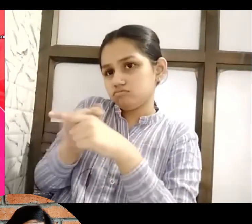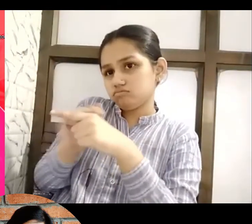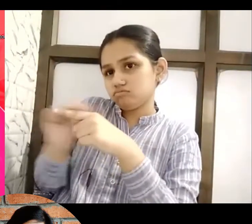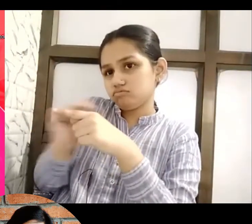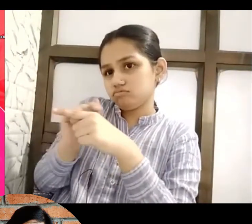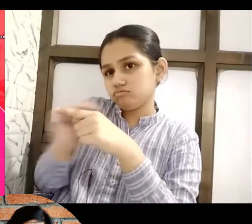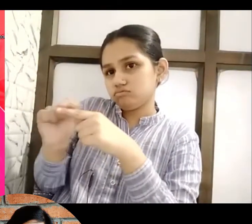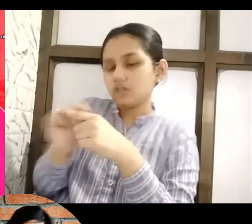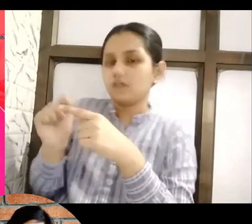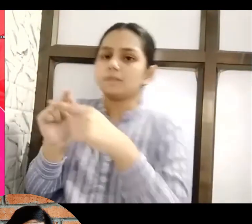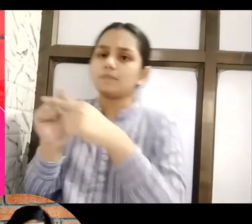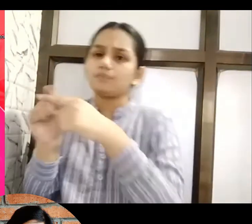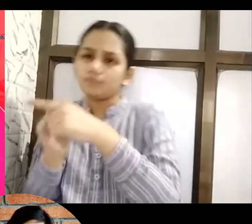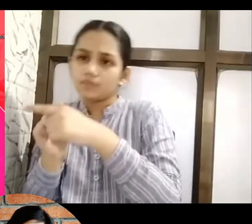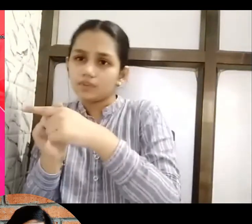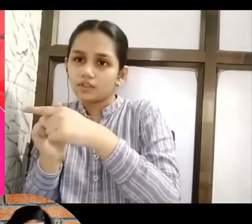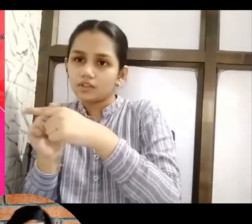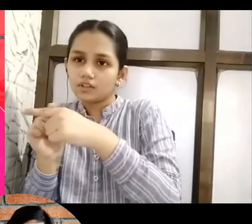Got it?